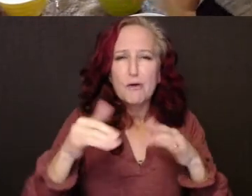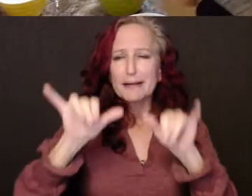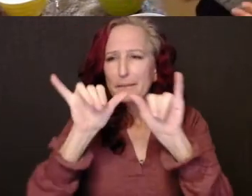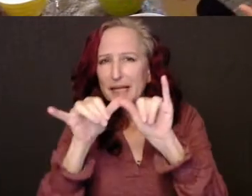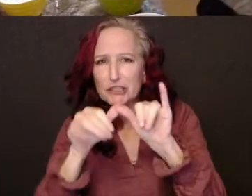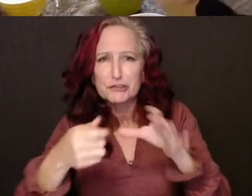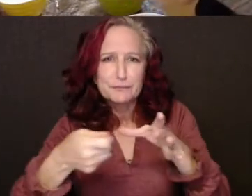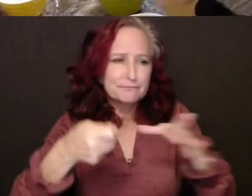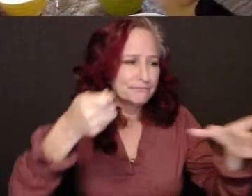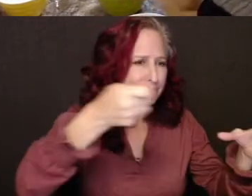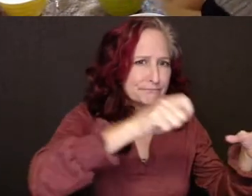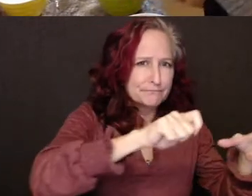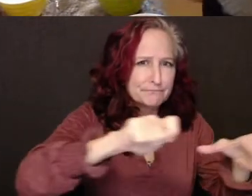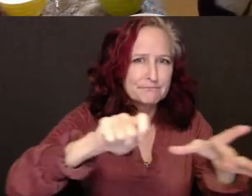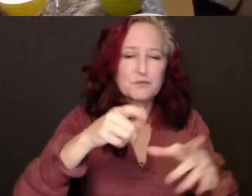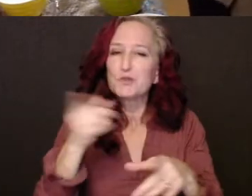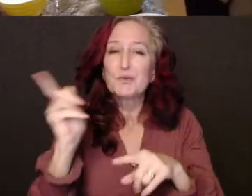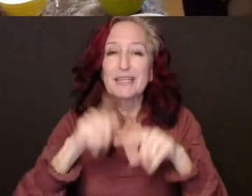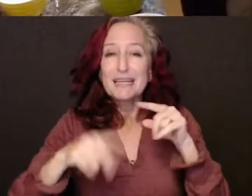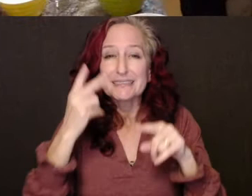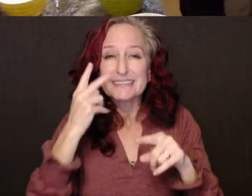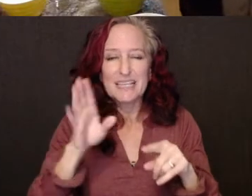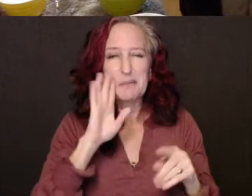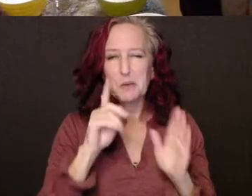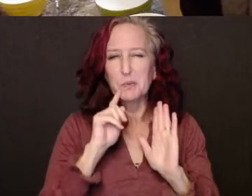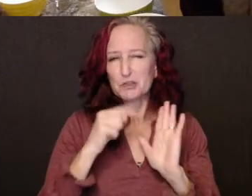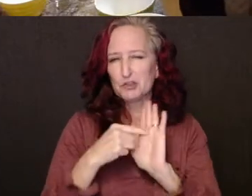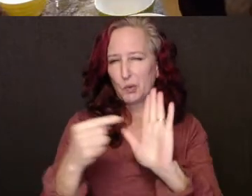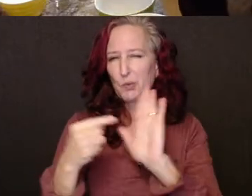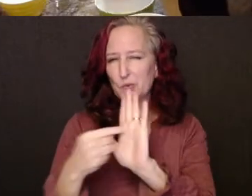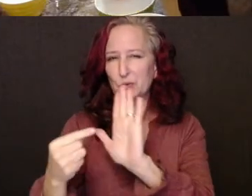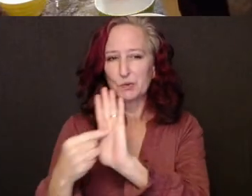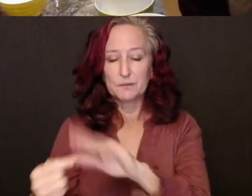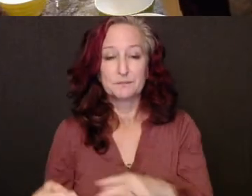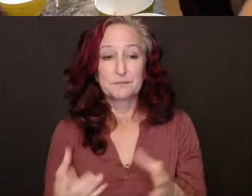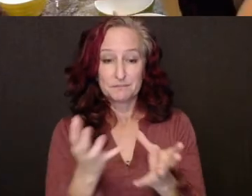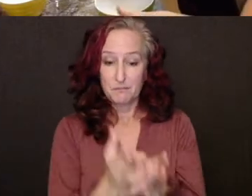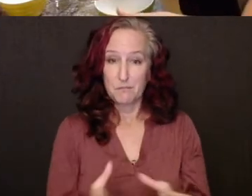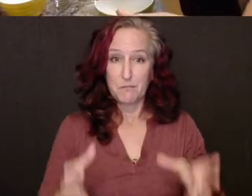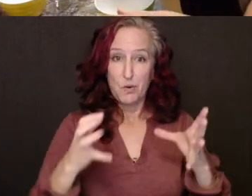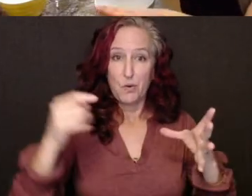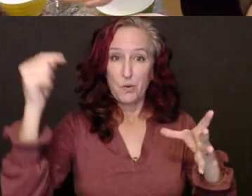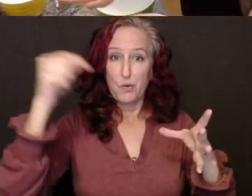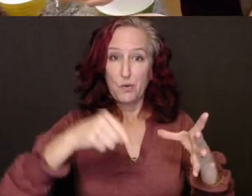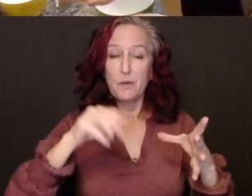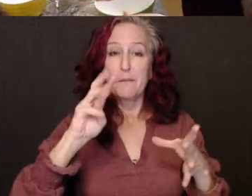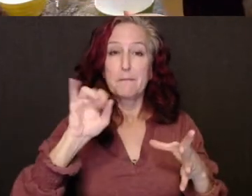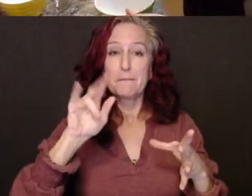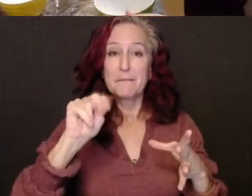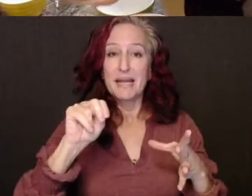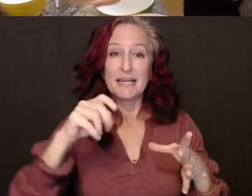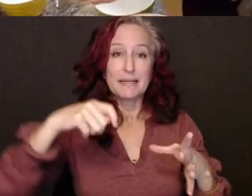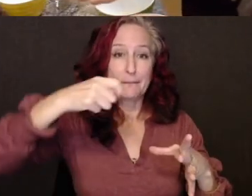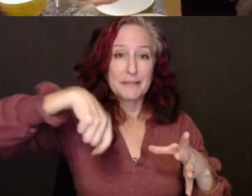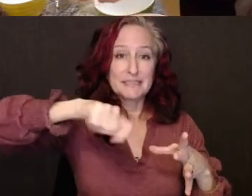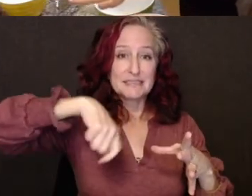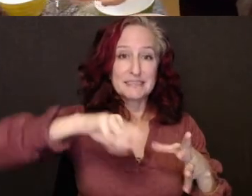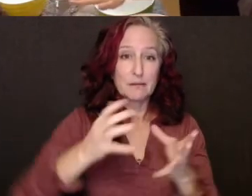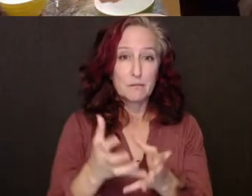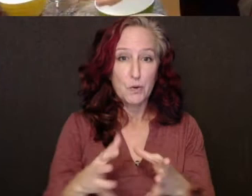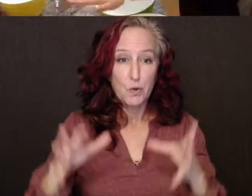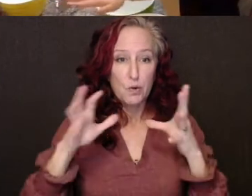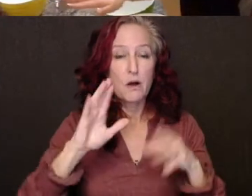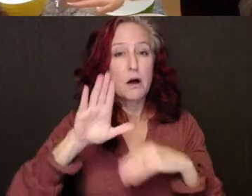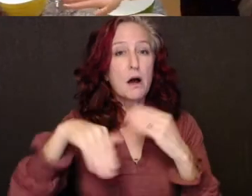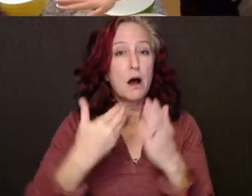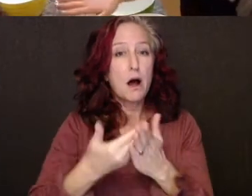them come out the way they should. So I have my bowls here. I have all my ingredients prepped, and that also makes